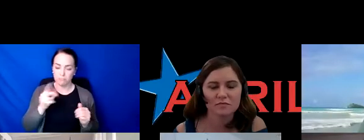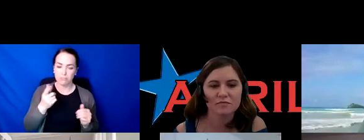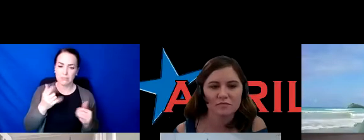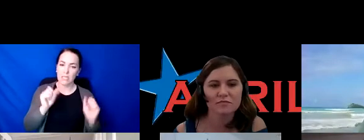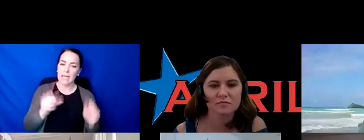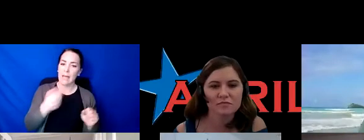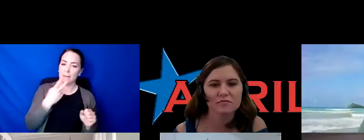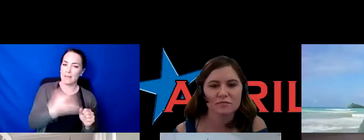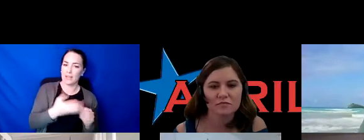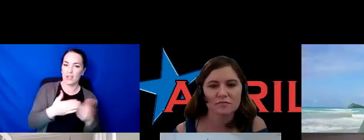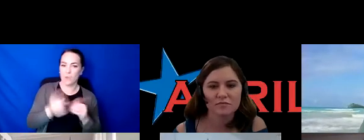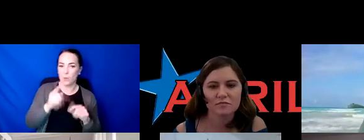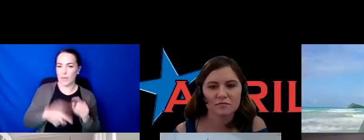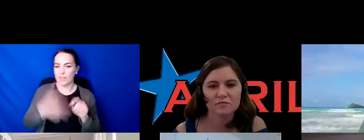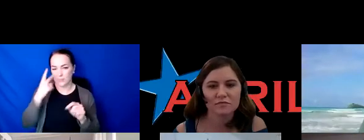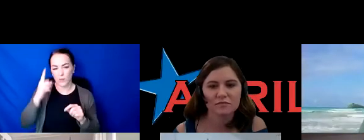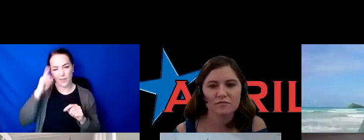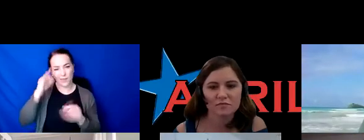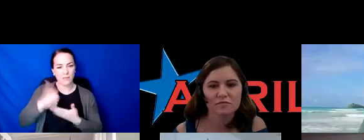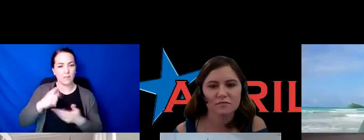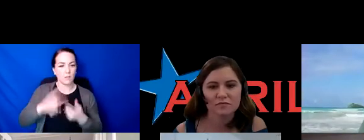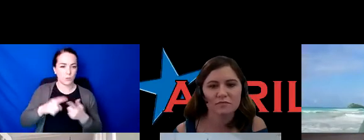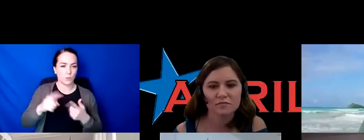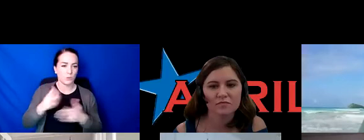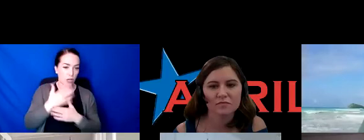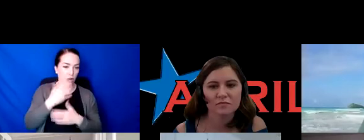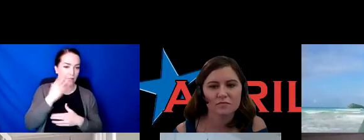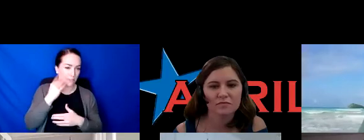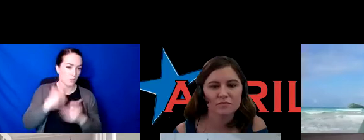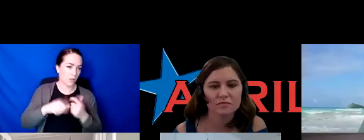this way they can be comfortable in speaking about theirs.